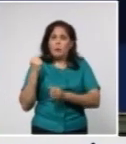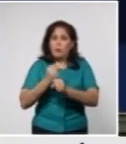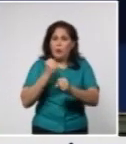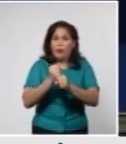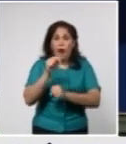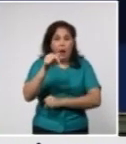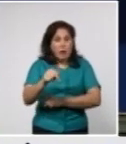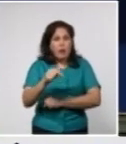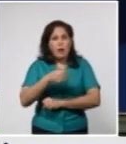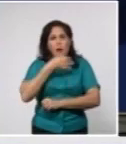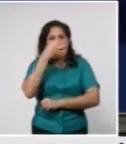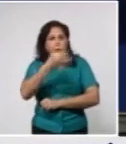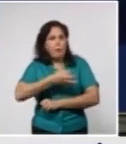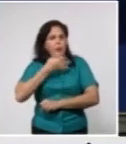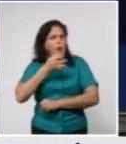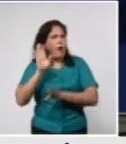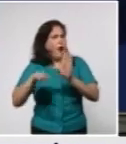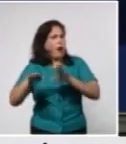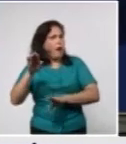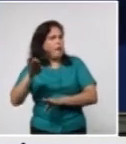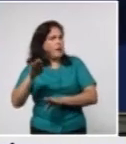have